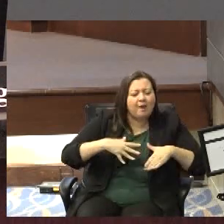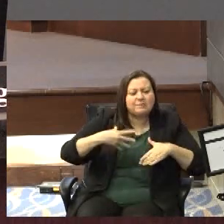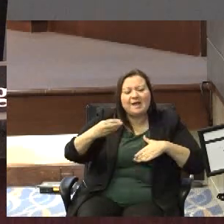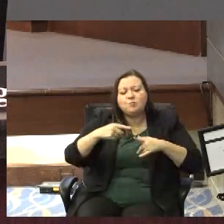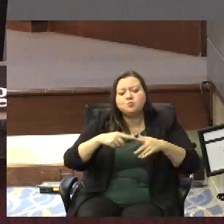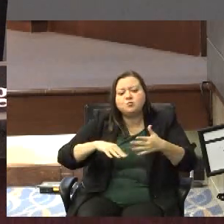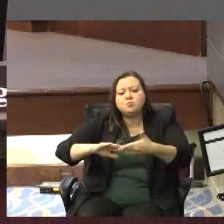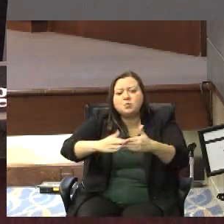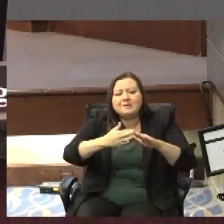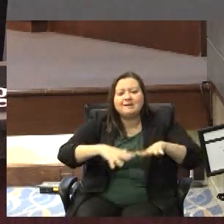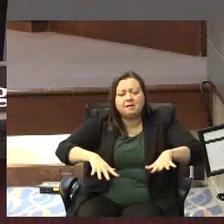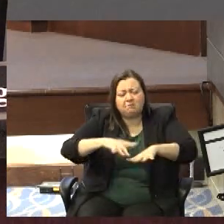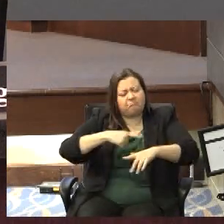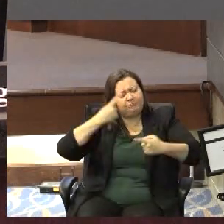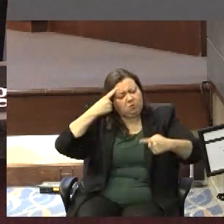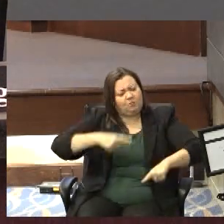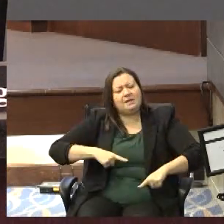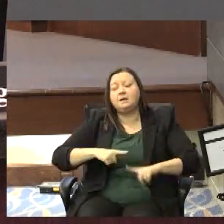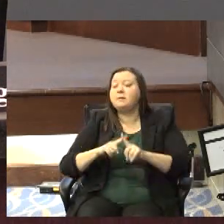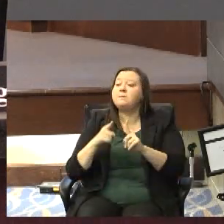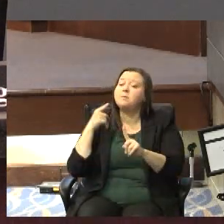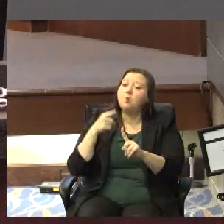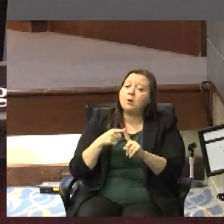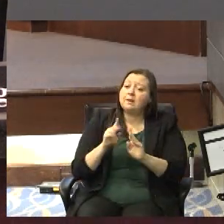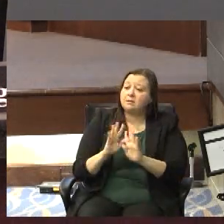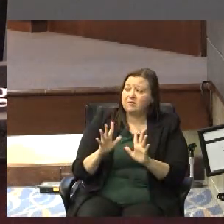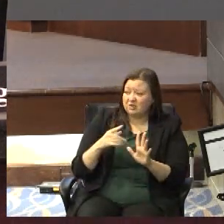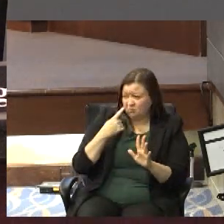us. Quick point of clarification, the